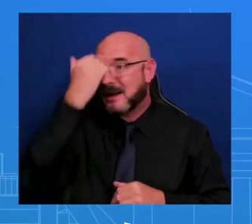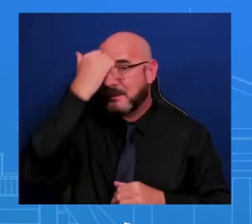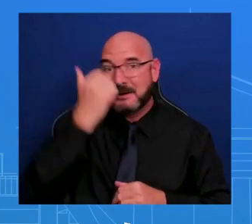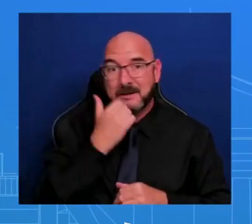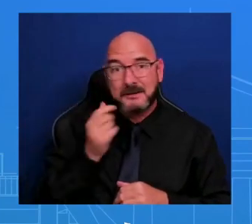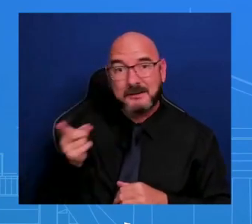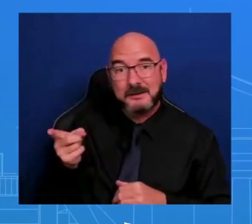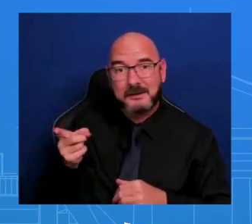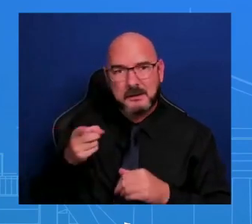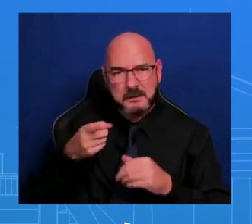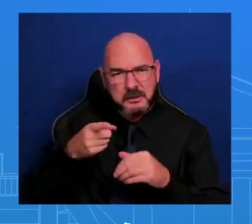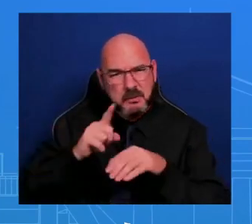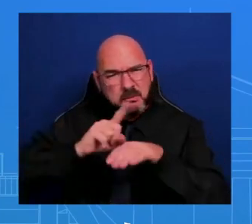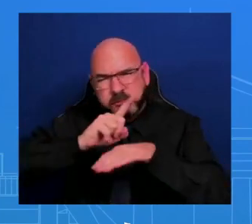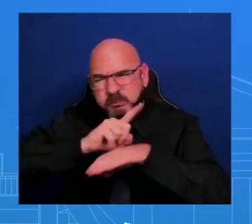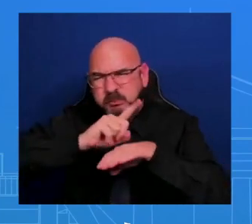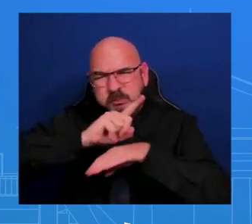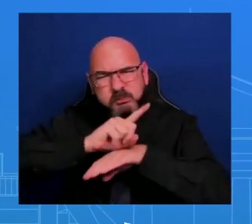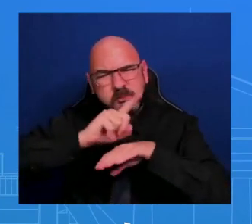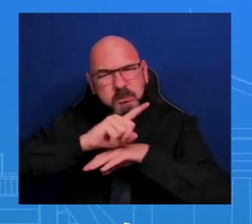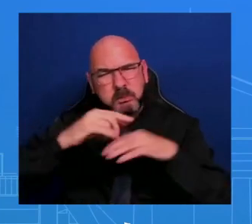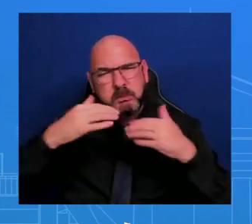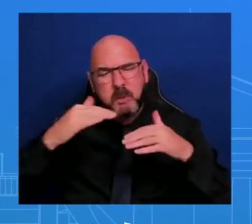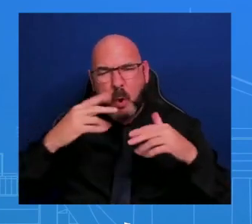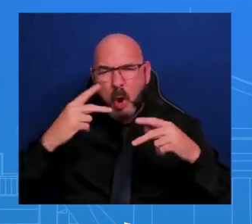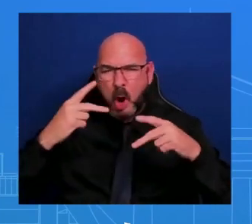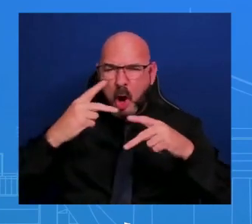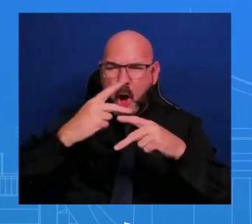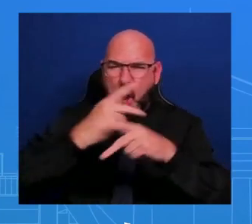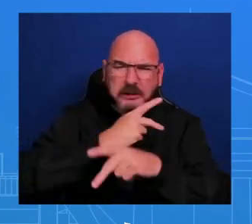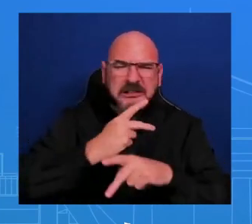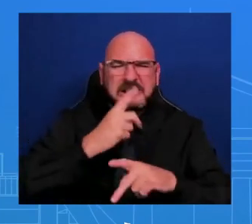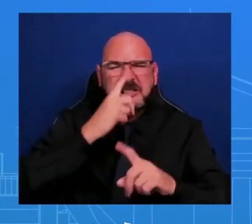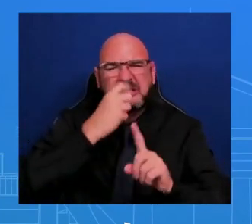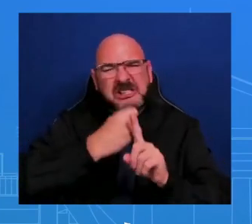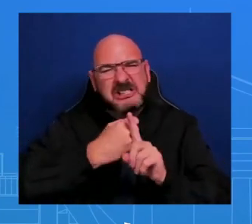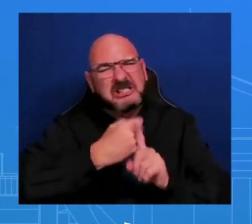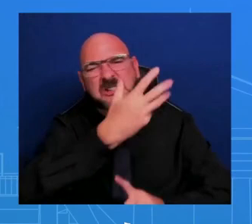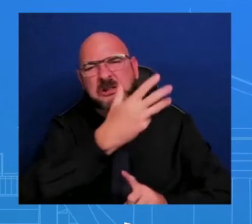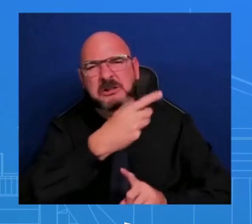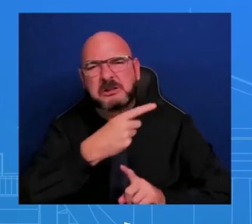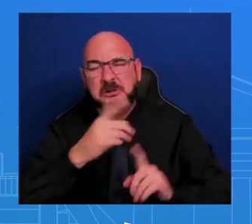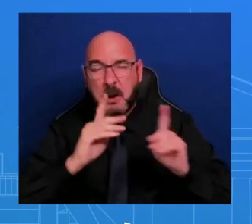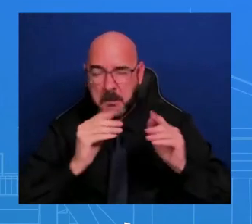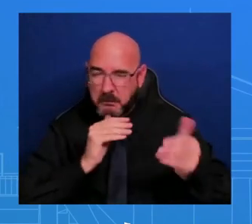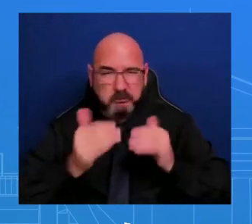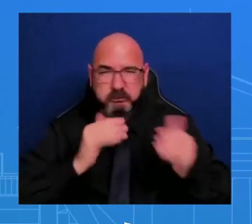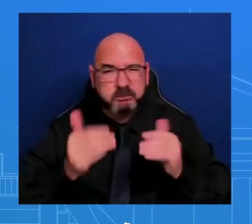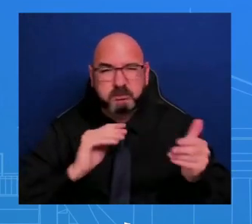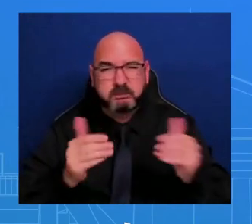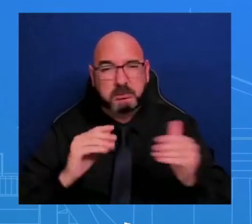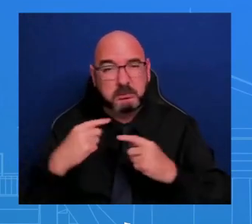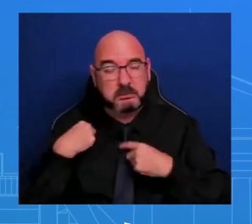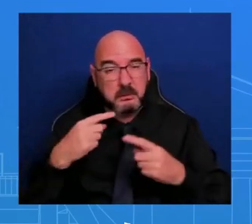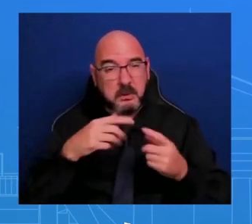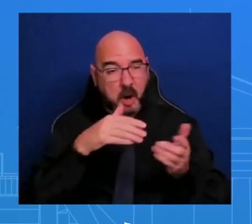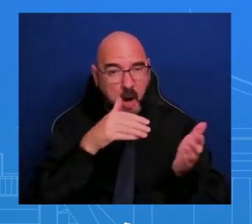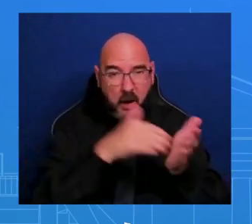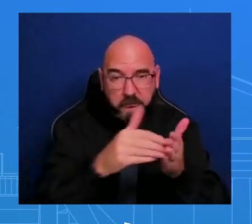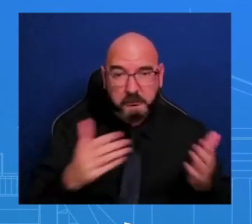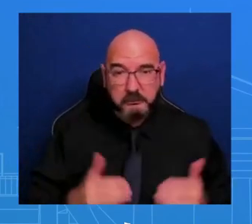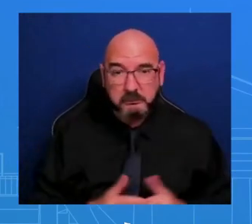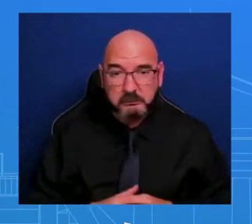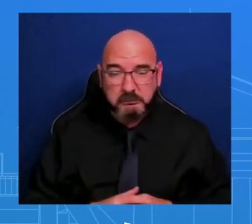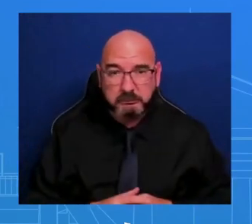the president has been consistent and clear. We must all do our part and forcefully speak out